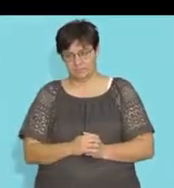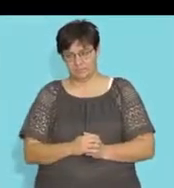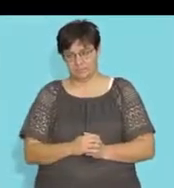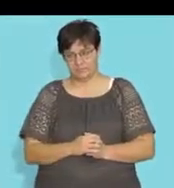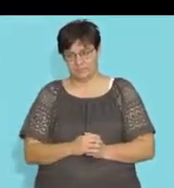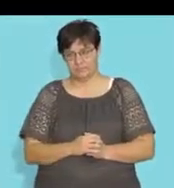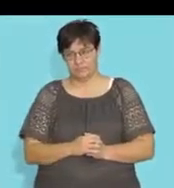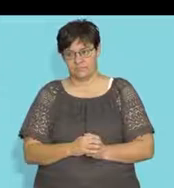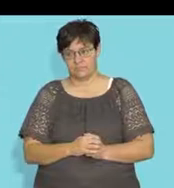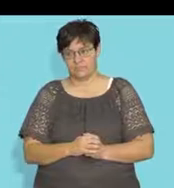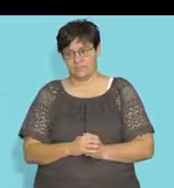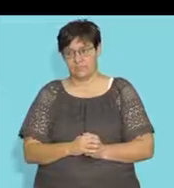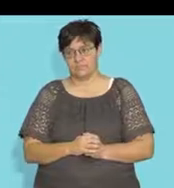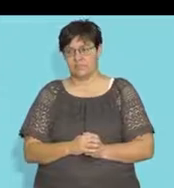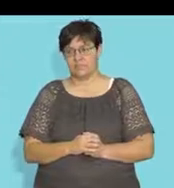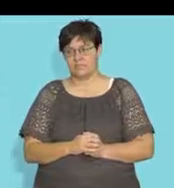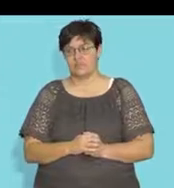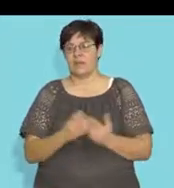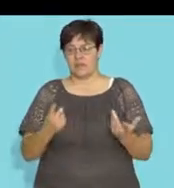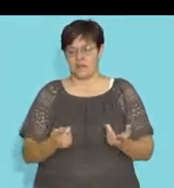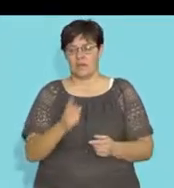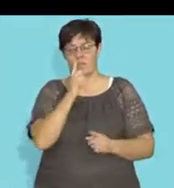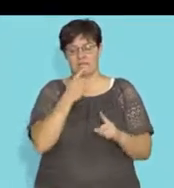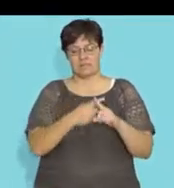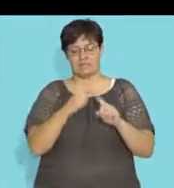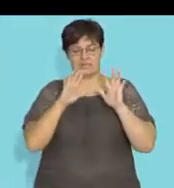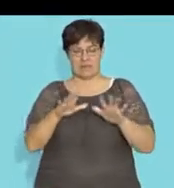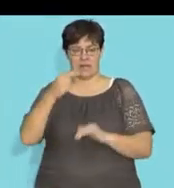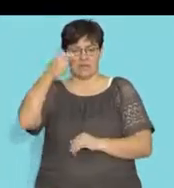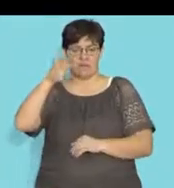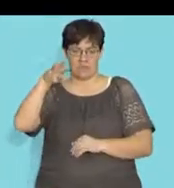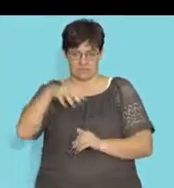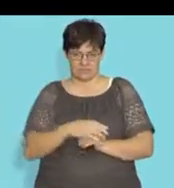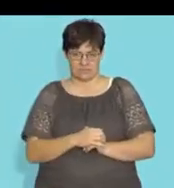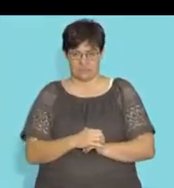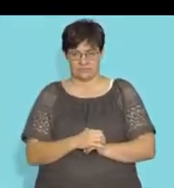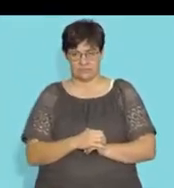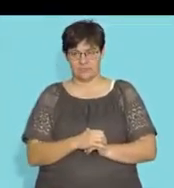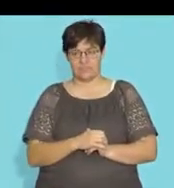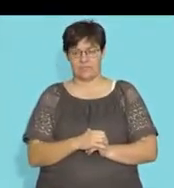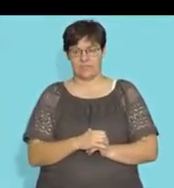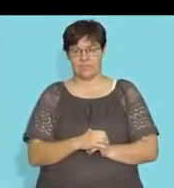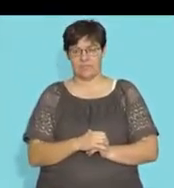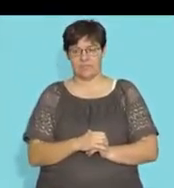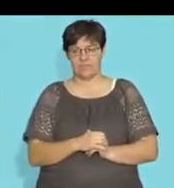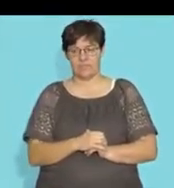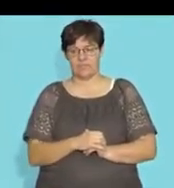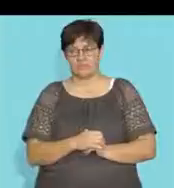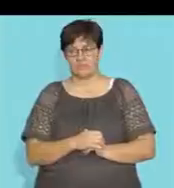to be, for Kw then to be that value, 25 degrees